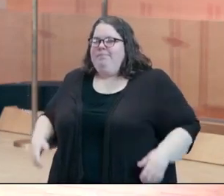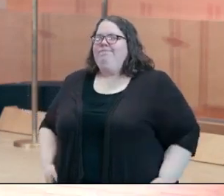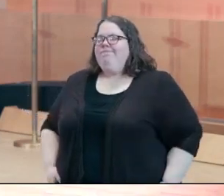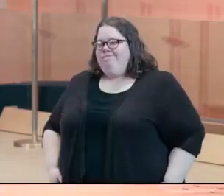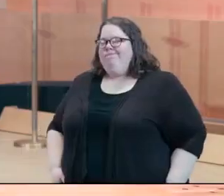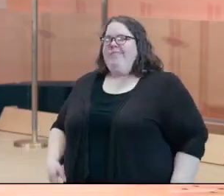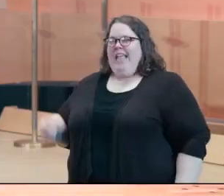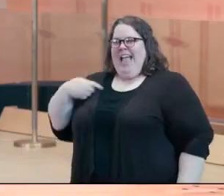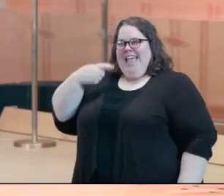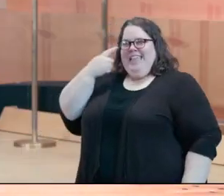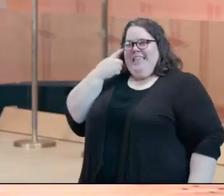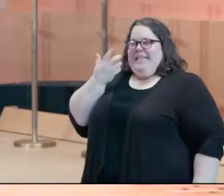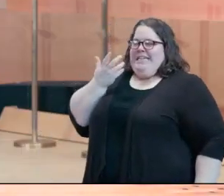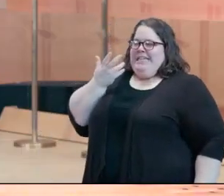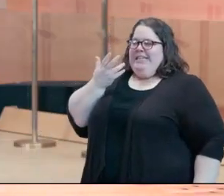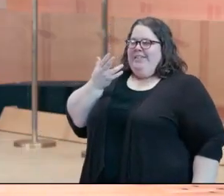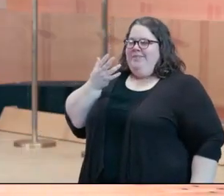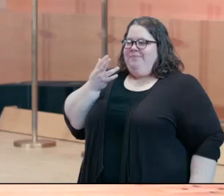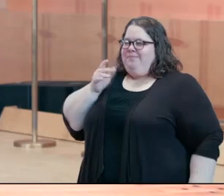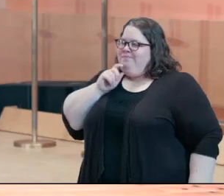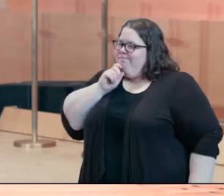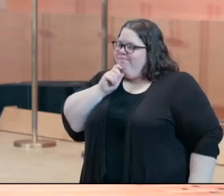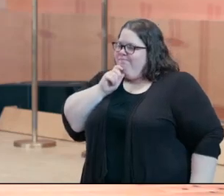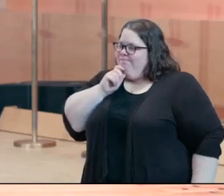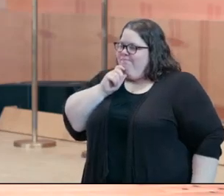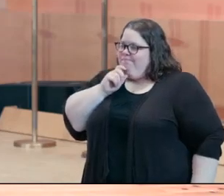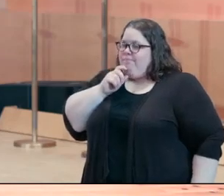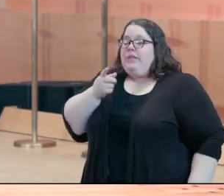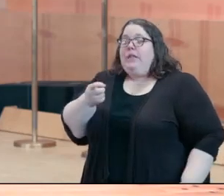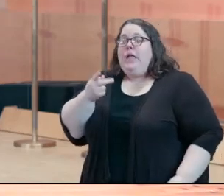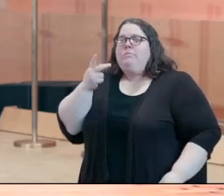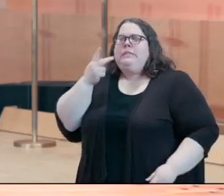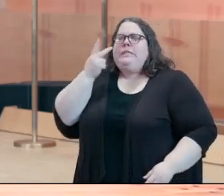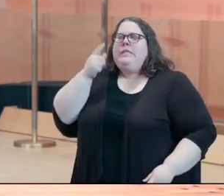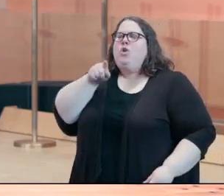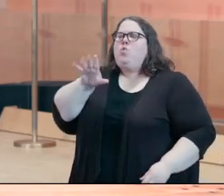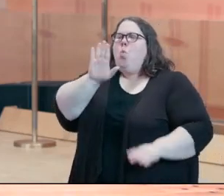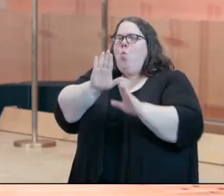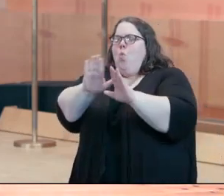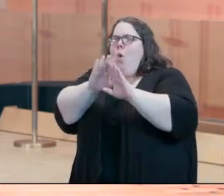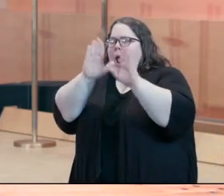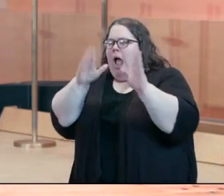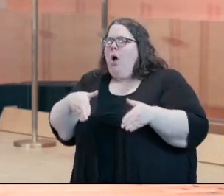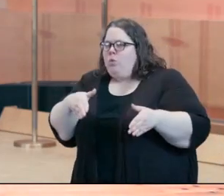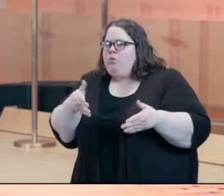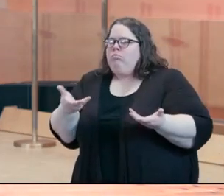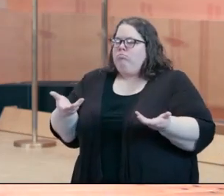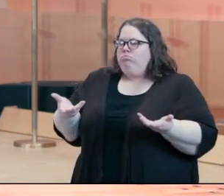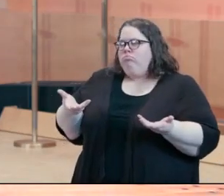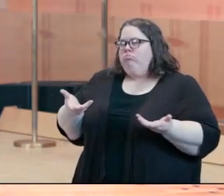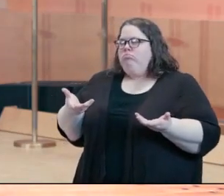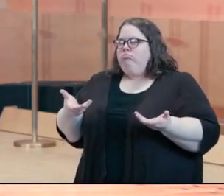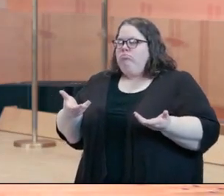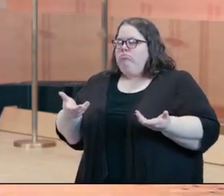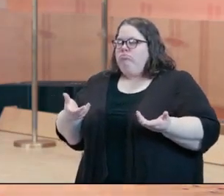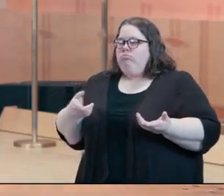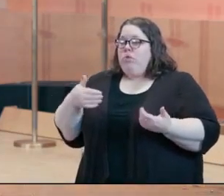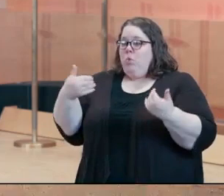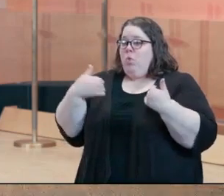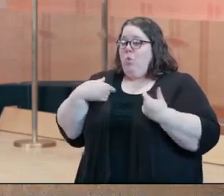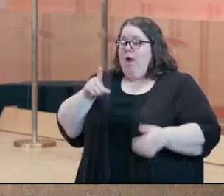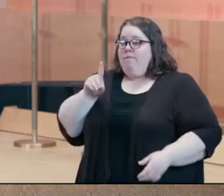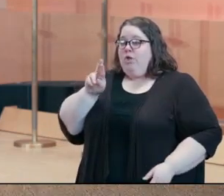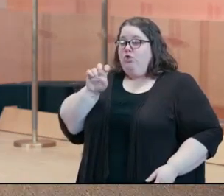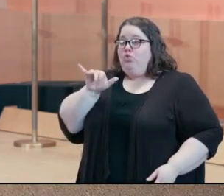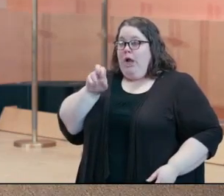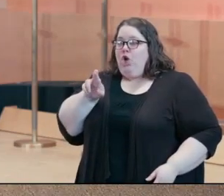know, it makes me think of, you know, think about around your house. You know, you've probably got a dryer. And